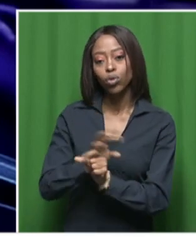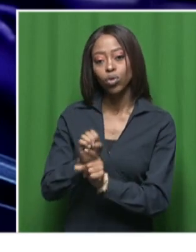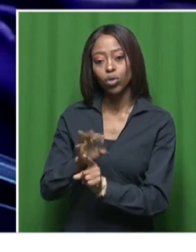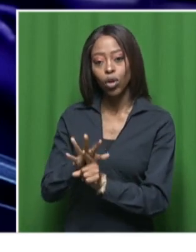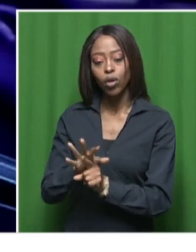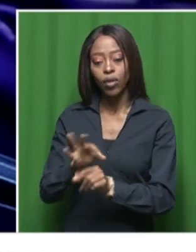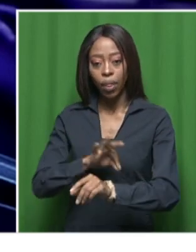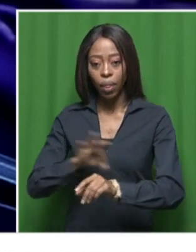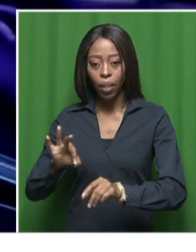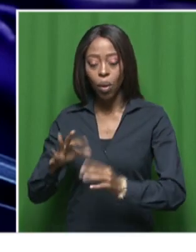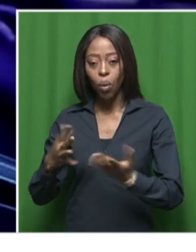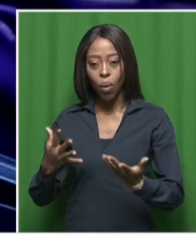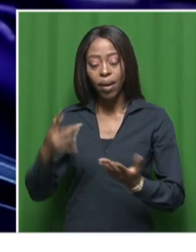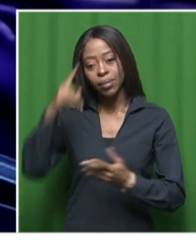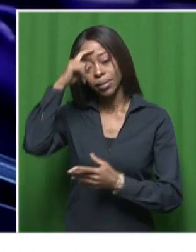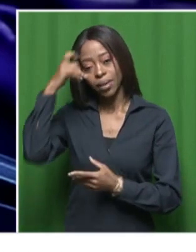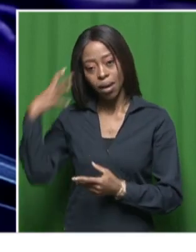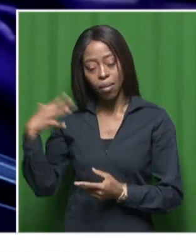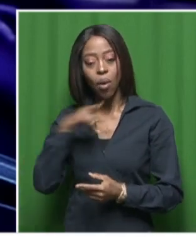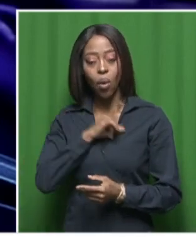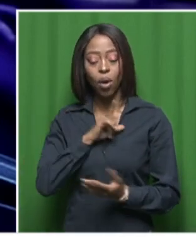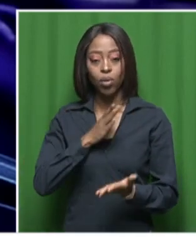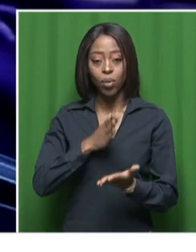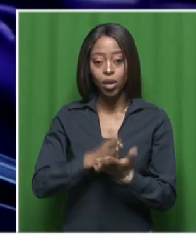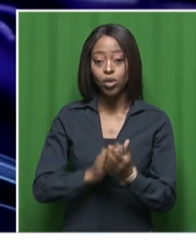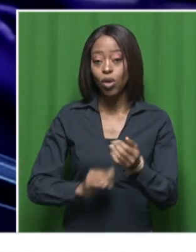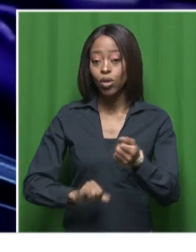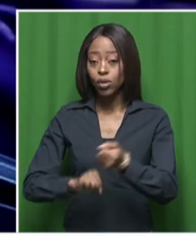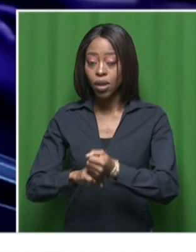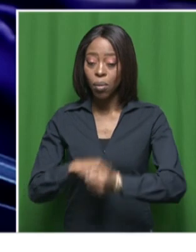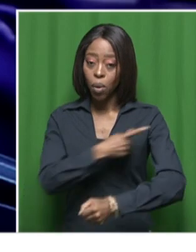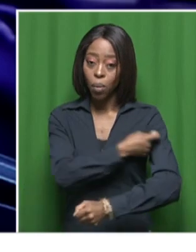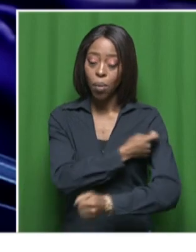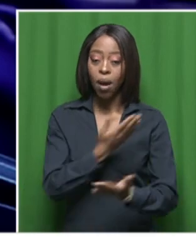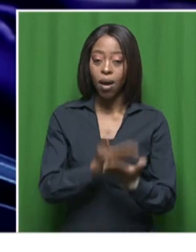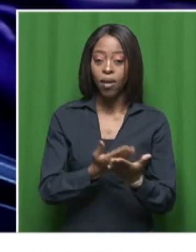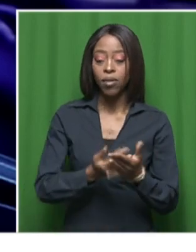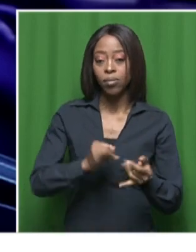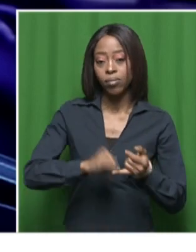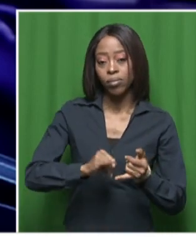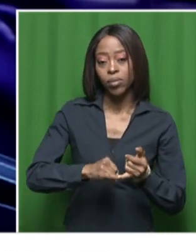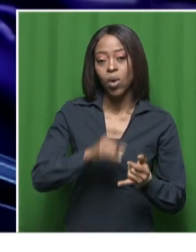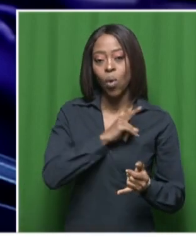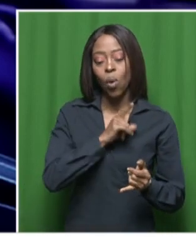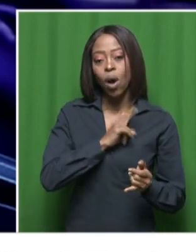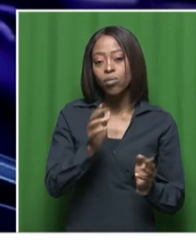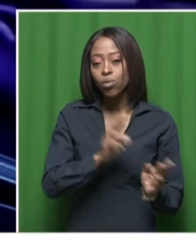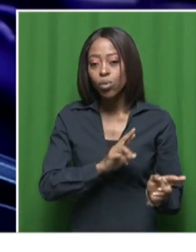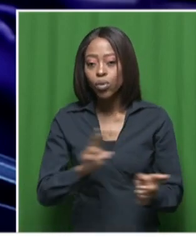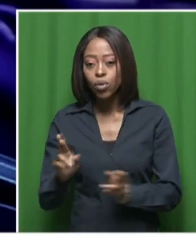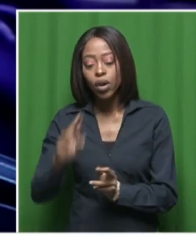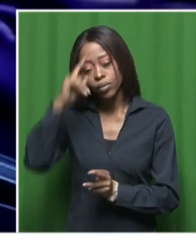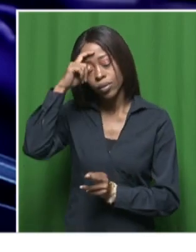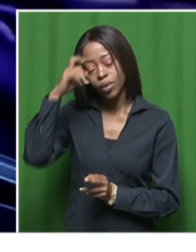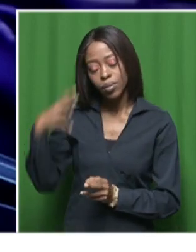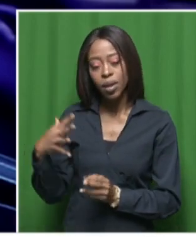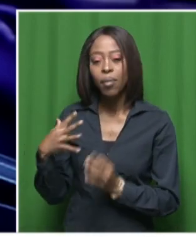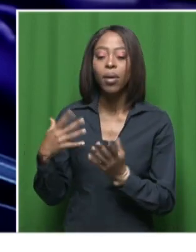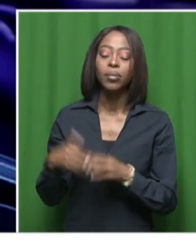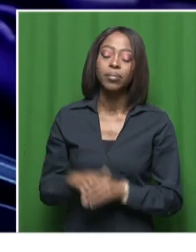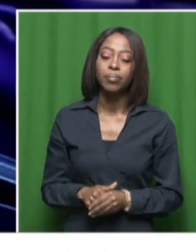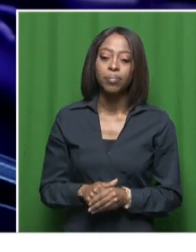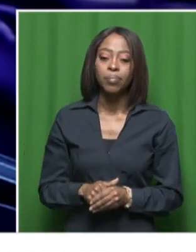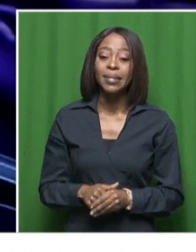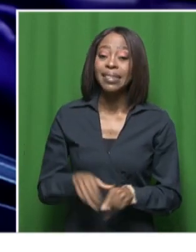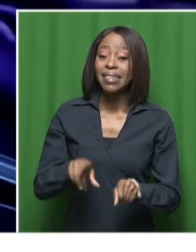in spring to ensure that the updated shots were available in September in time for the autumn vaccination campaign, similar